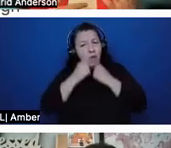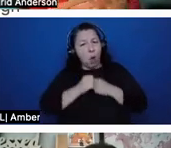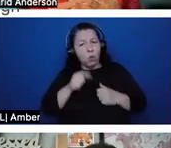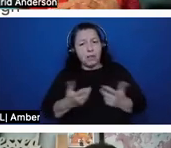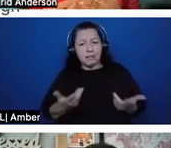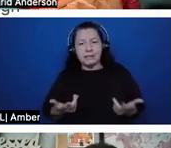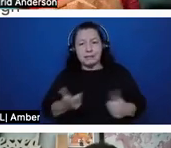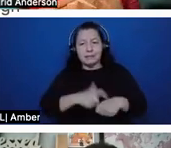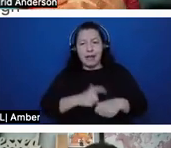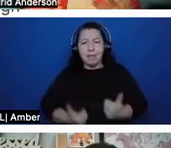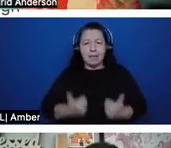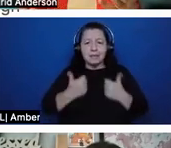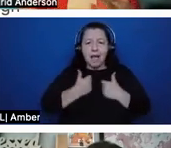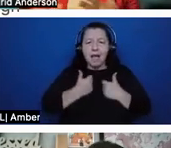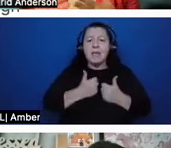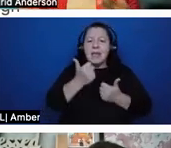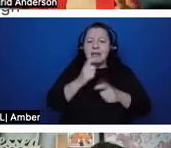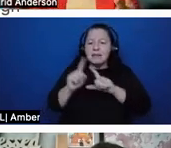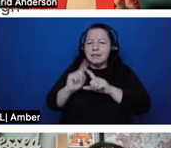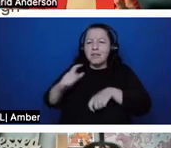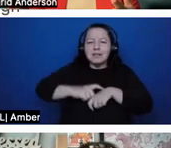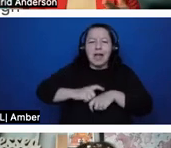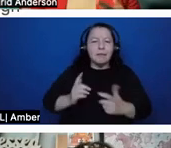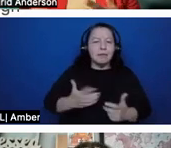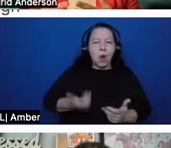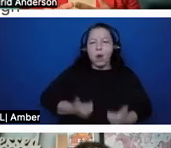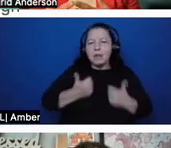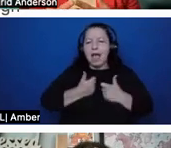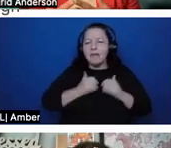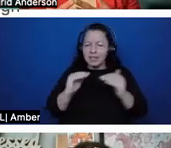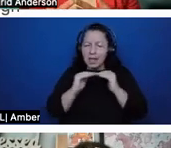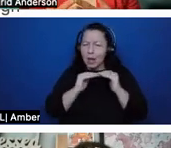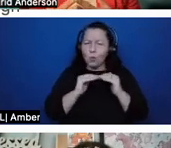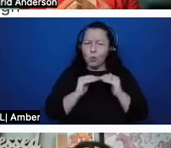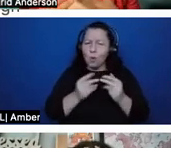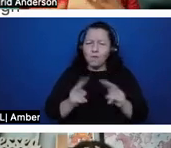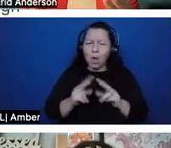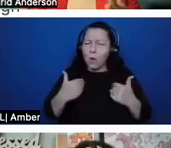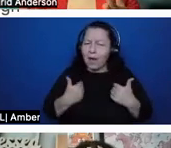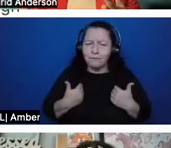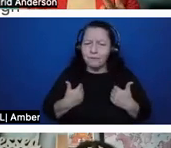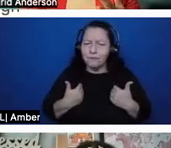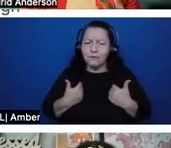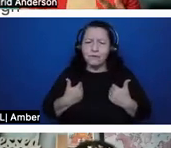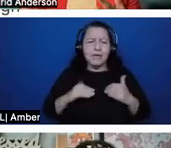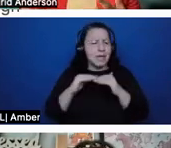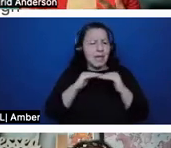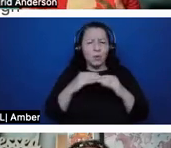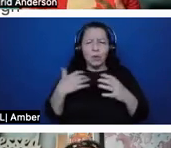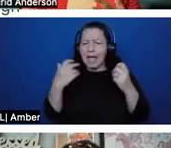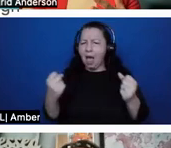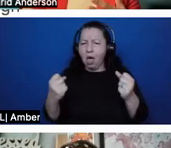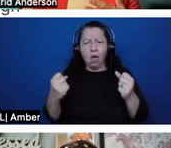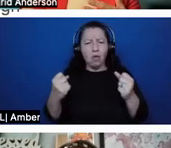that looks like at every different stage of life, that it's equally valuable and it's equally healthy,